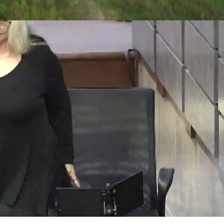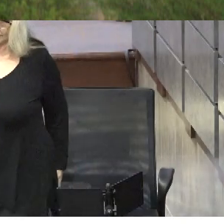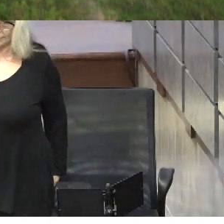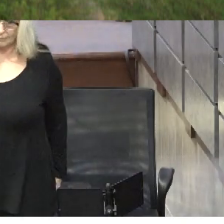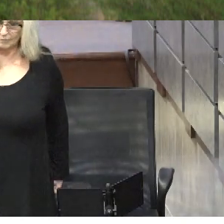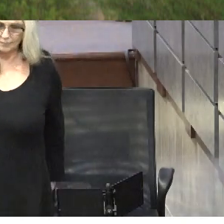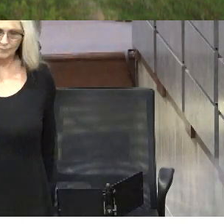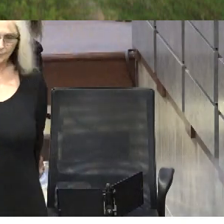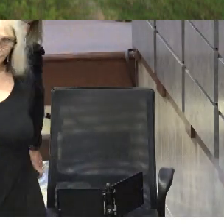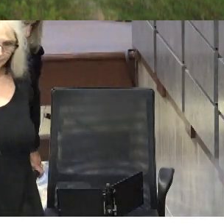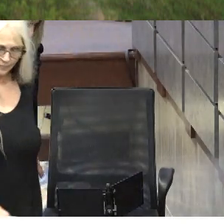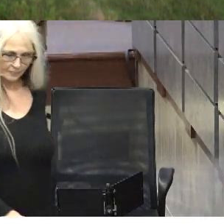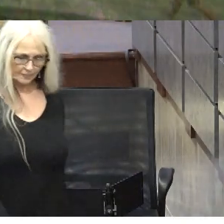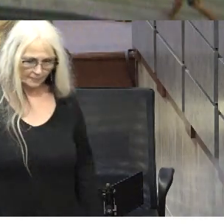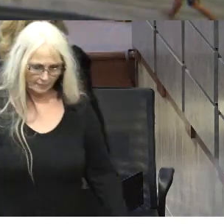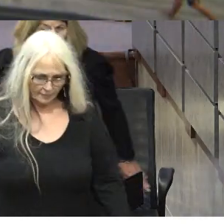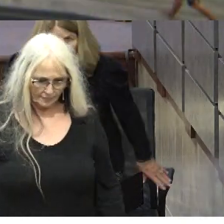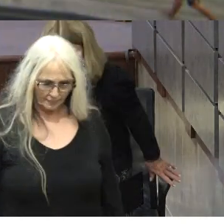Okay. All right.